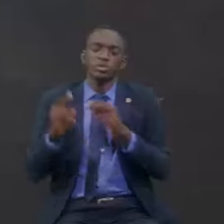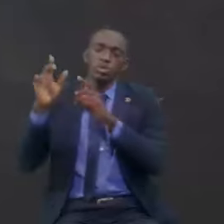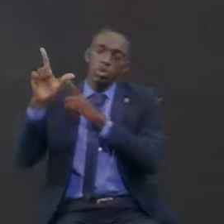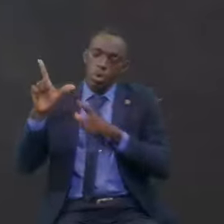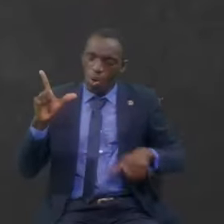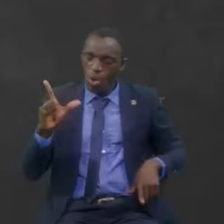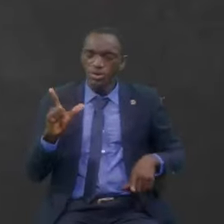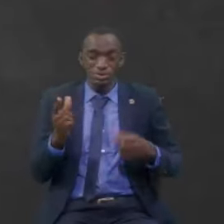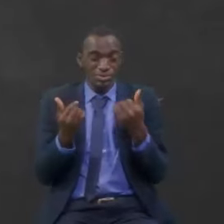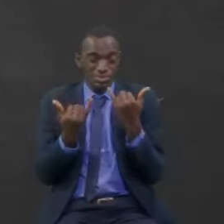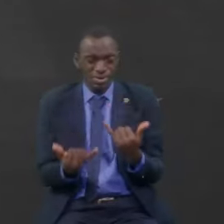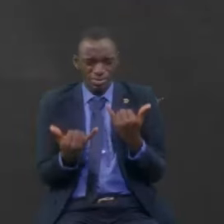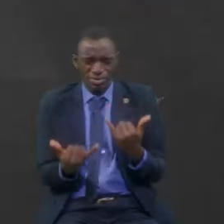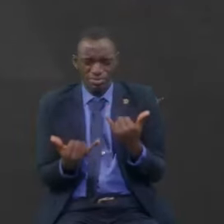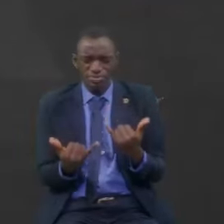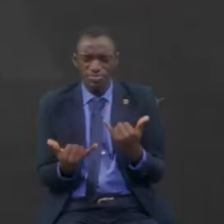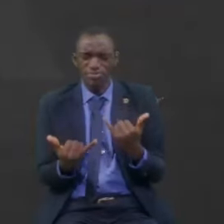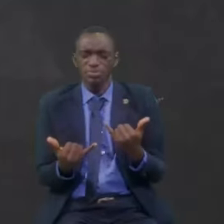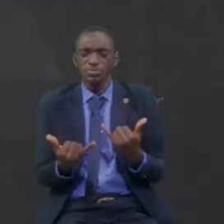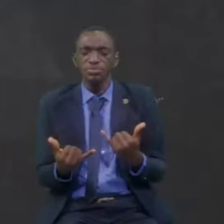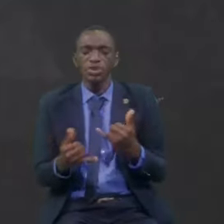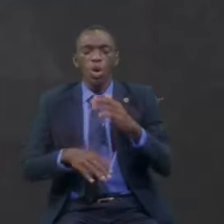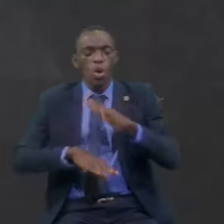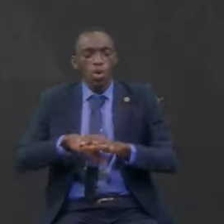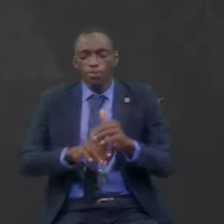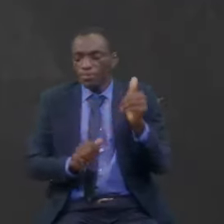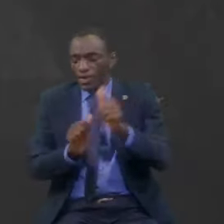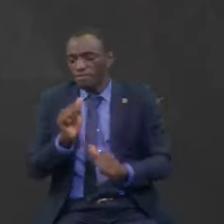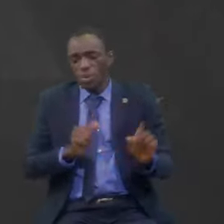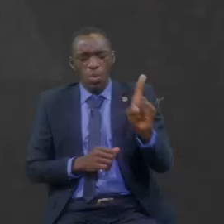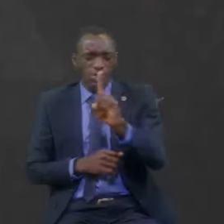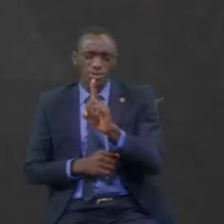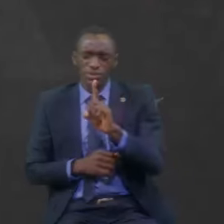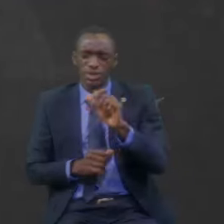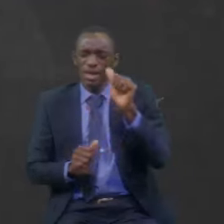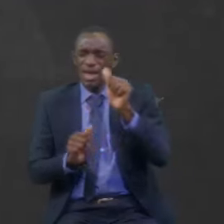now, on everyone, every place,